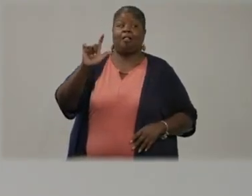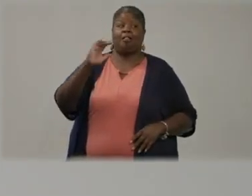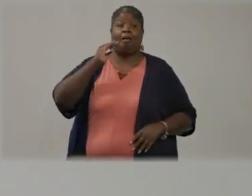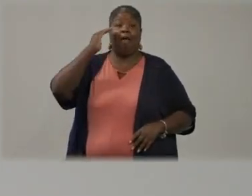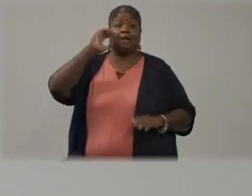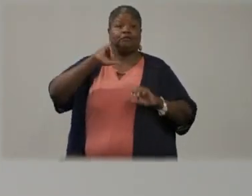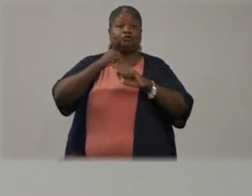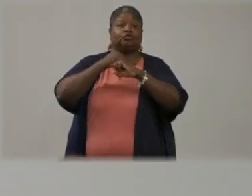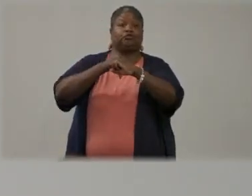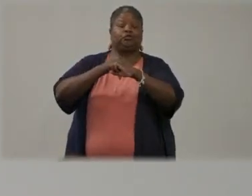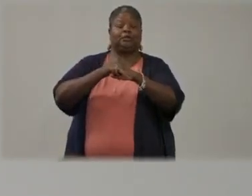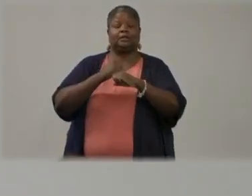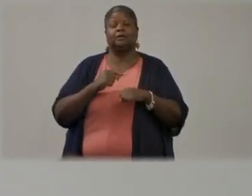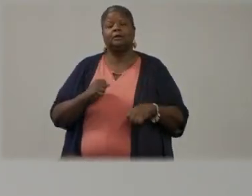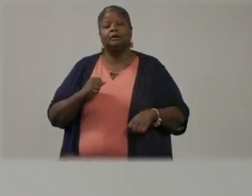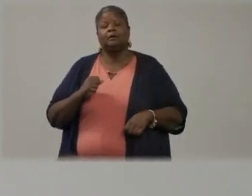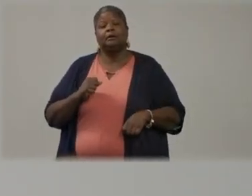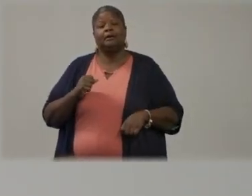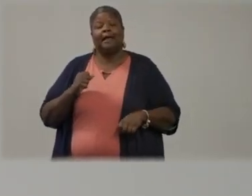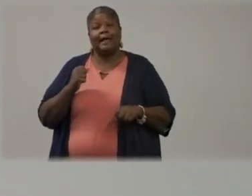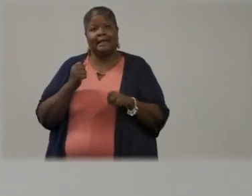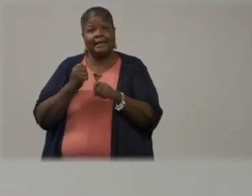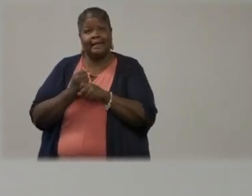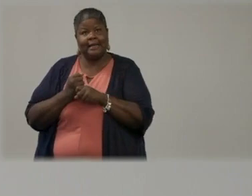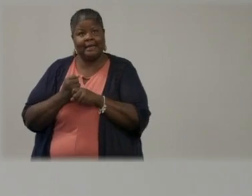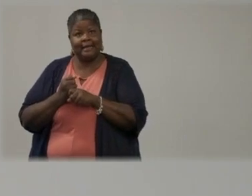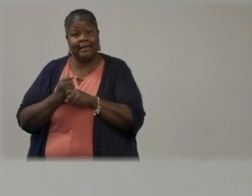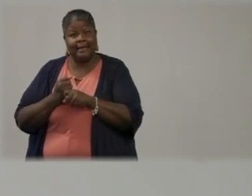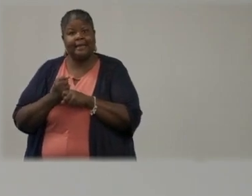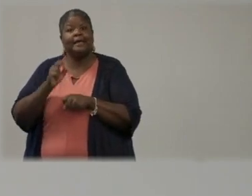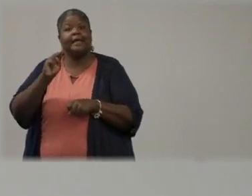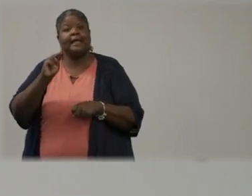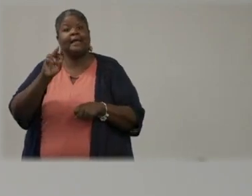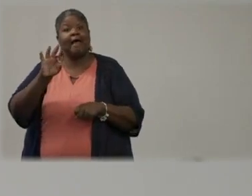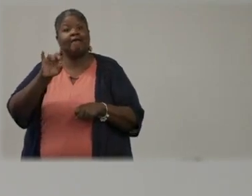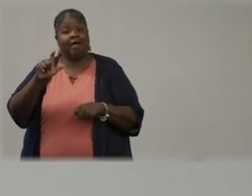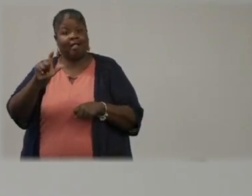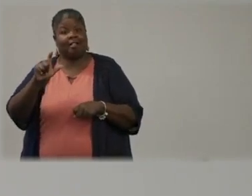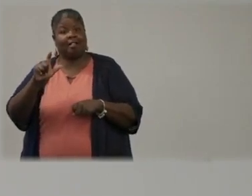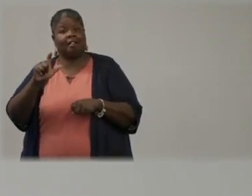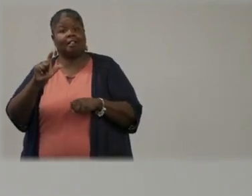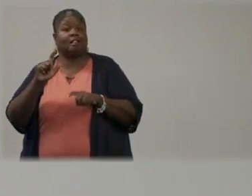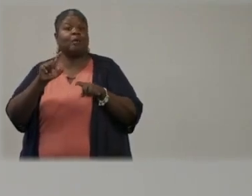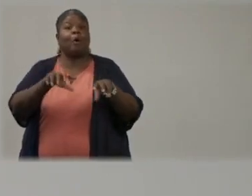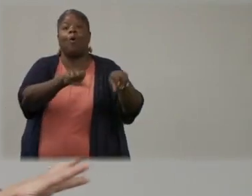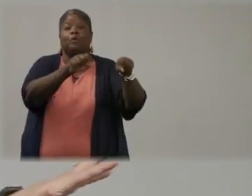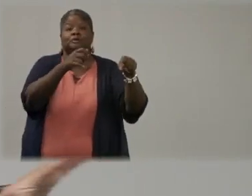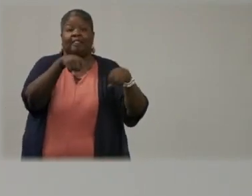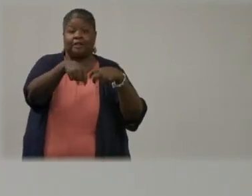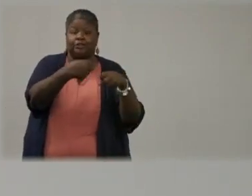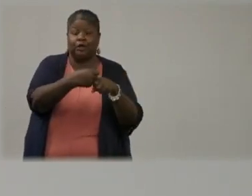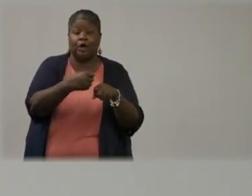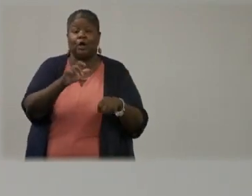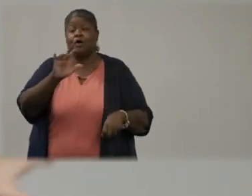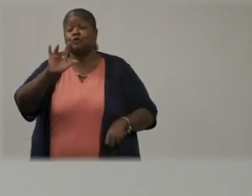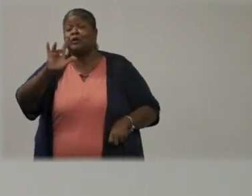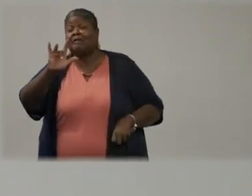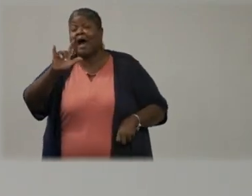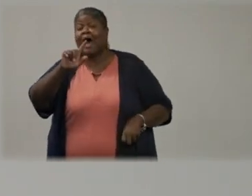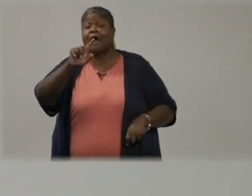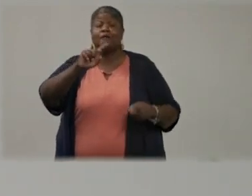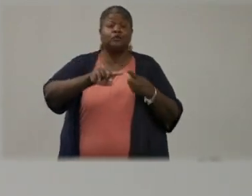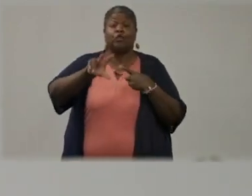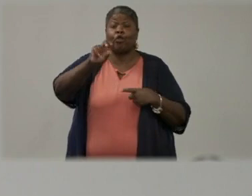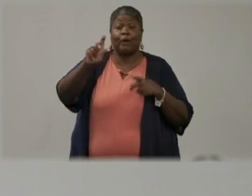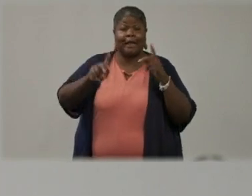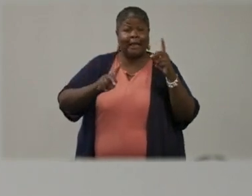and this coming year, the NFL's group that's going to have the Super Bowl this year. I'm talking like 25 to 30 people